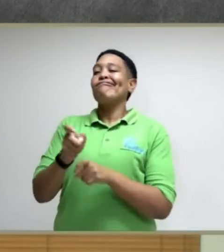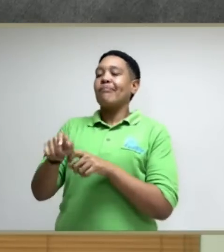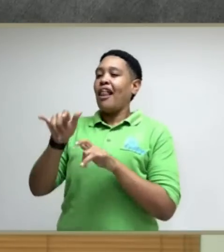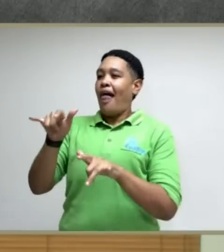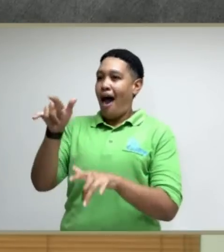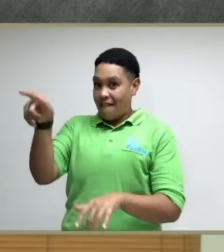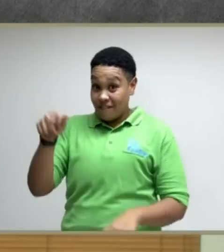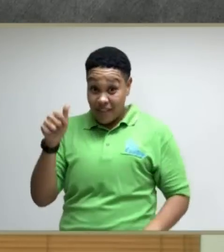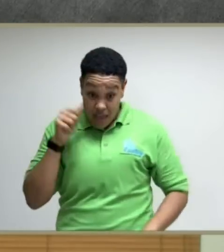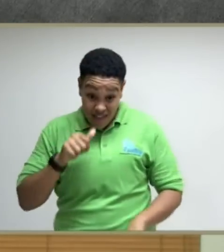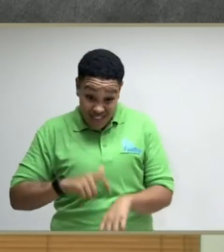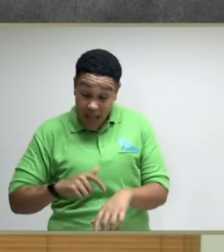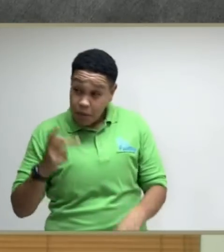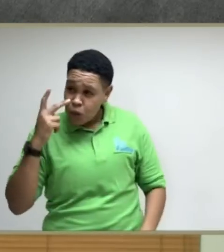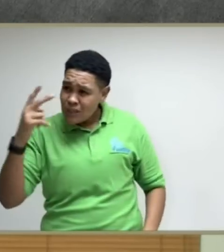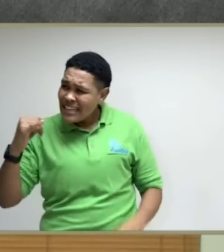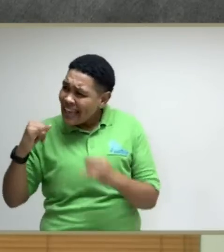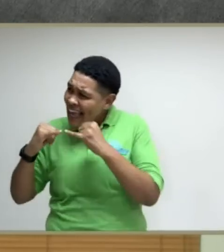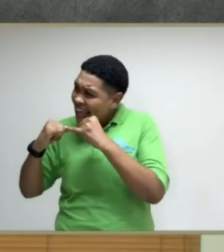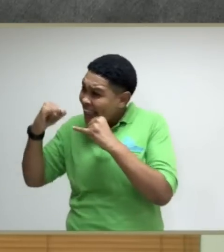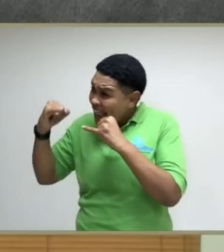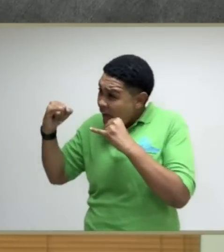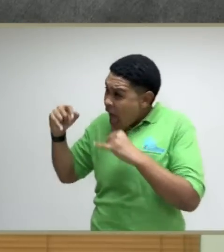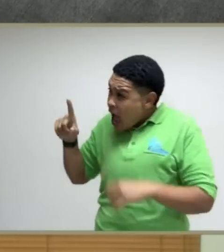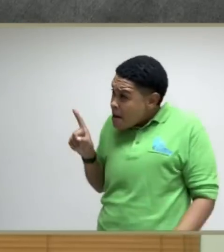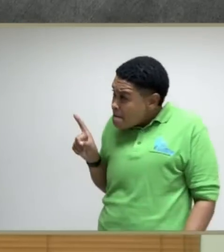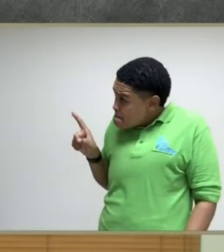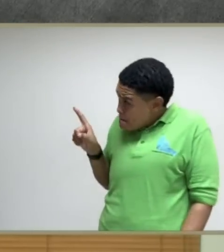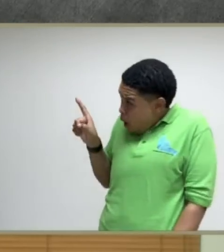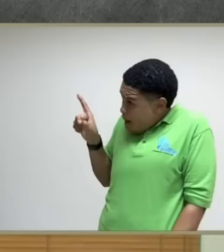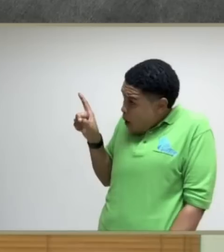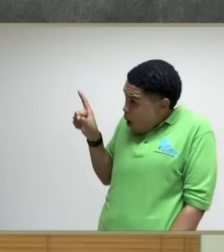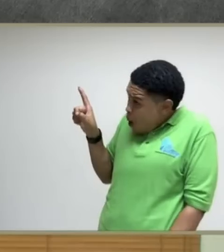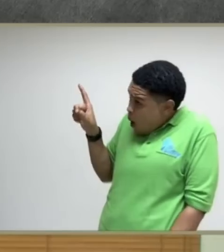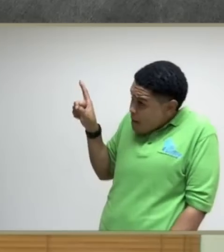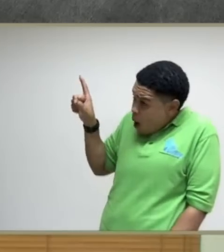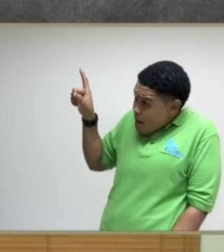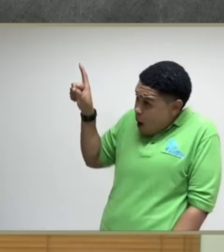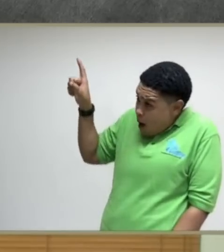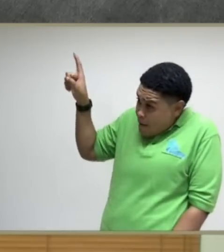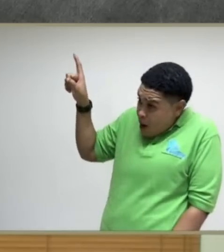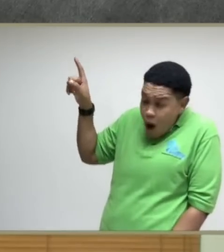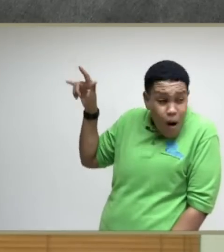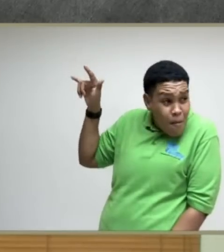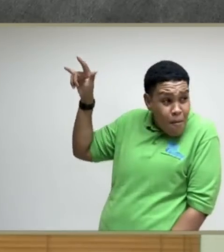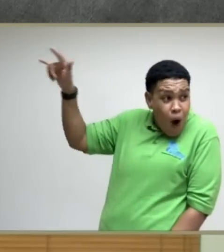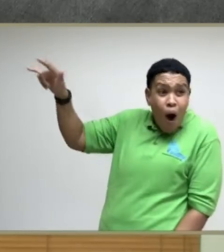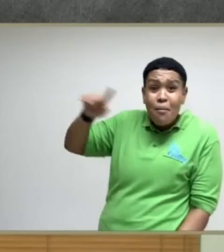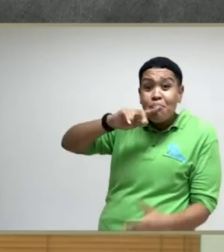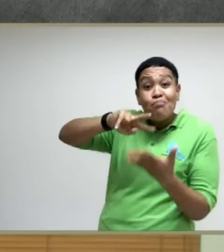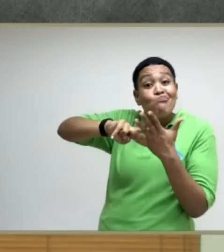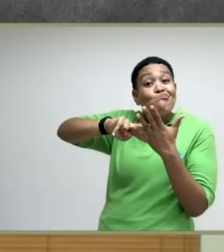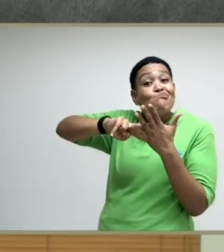going to see these lines going higher than the skyscrapers, that we're in serious trouble.